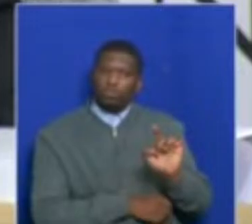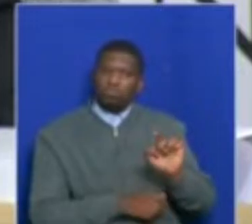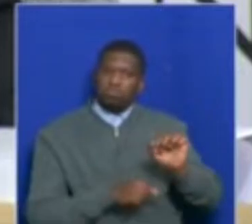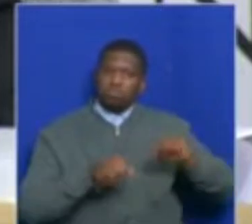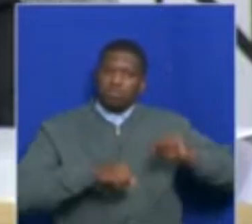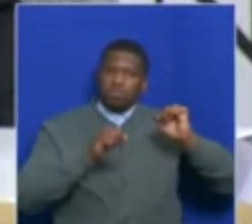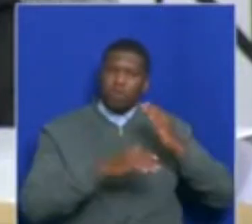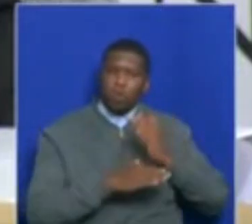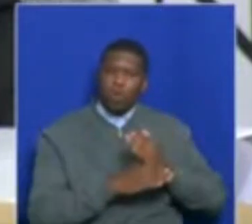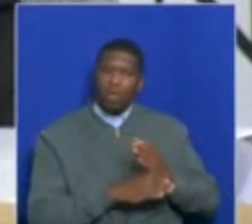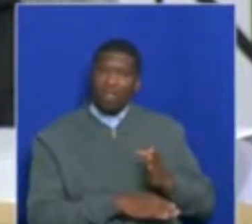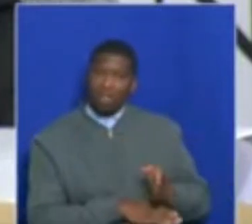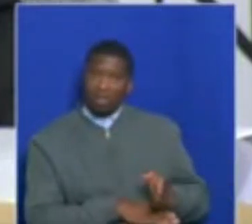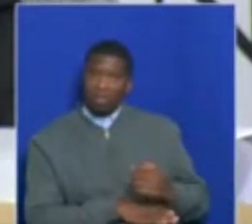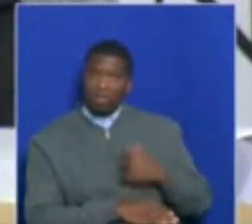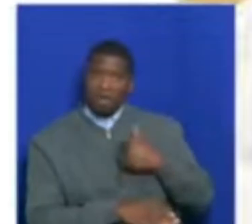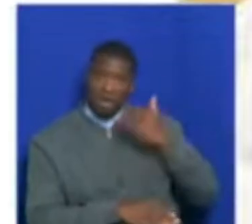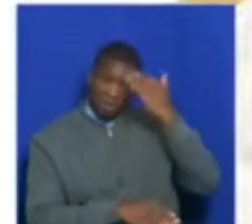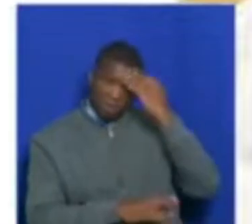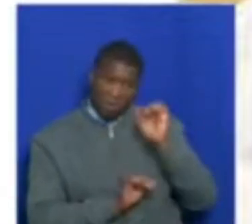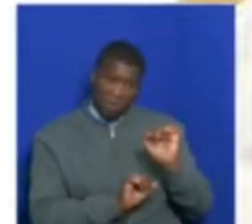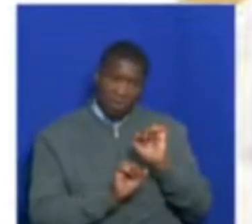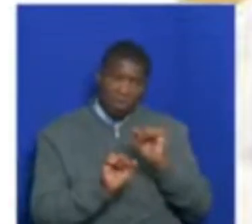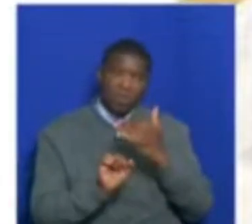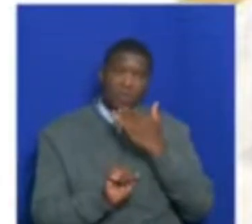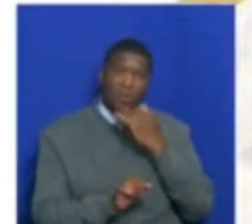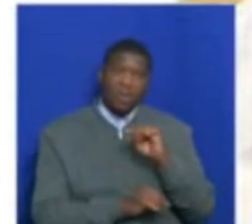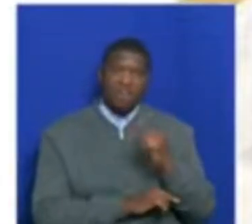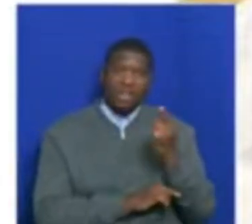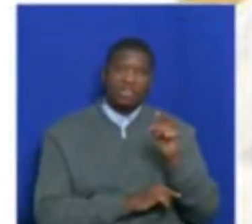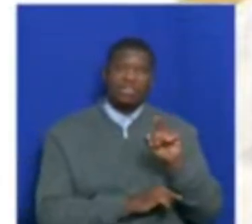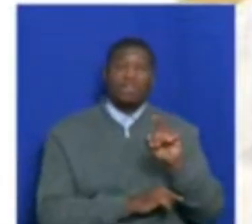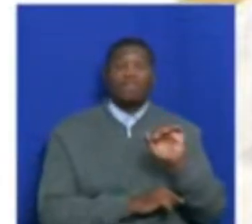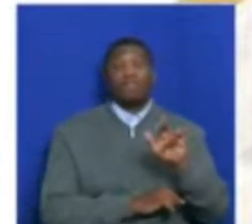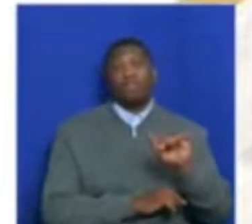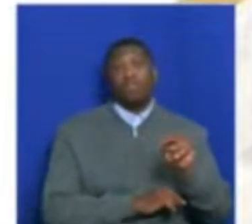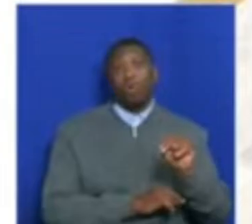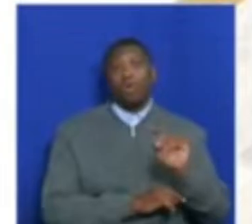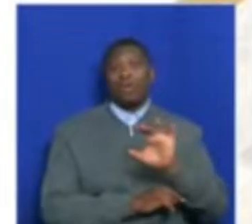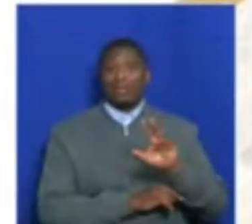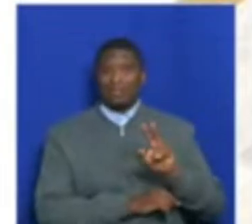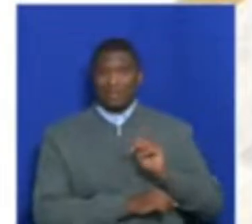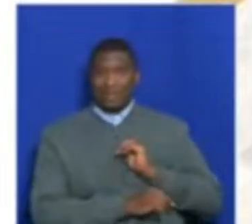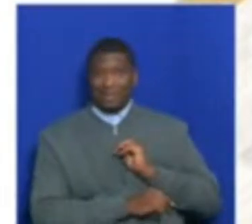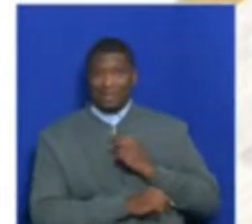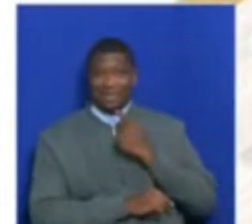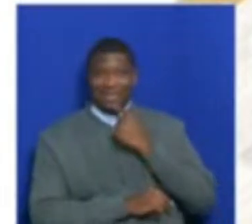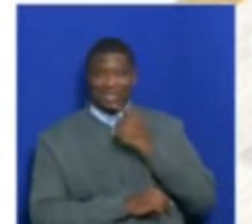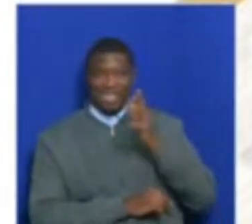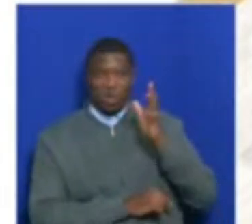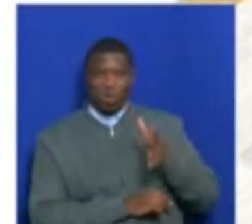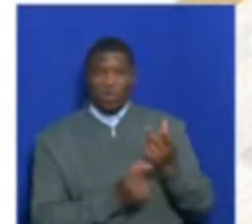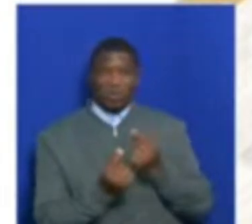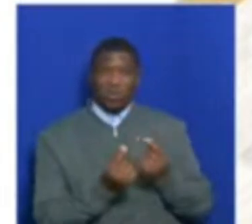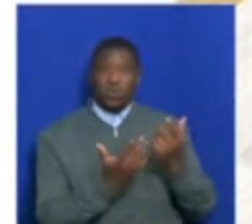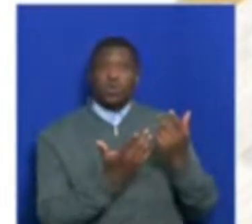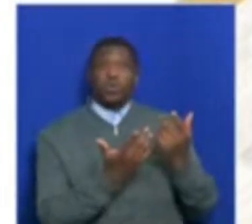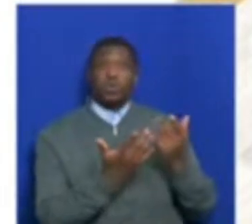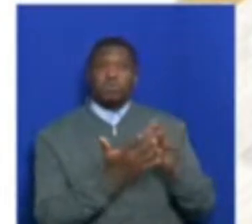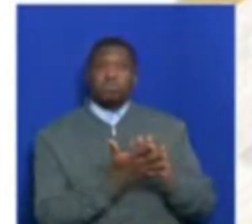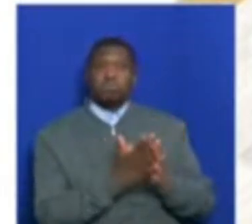be the owner of First for KZN. He then said that he will fall in inverted commas with